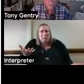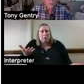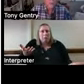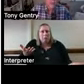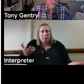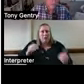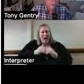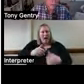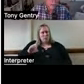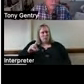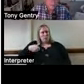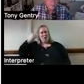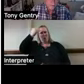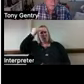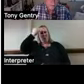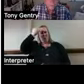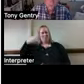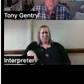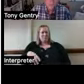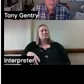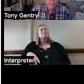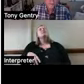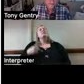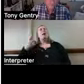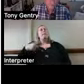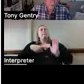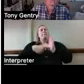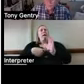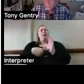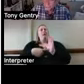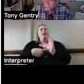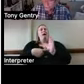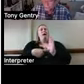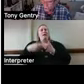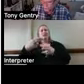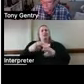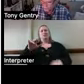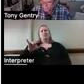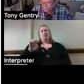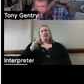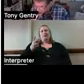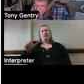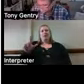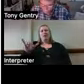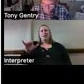here? And a model that is good to follow is called the ethical yardstick.